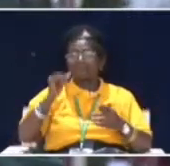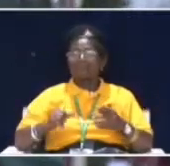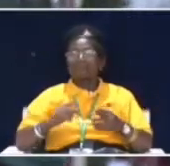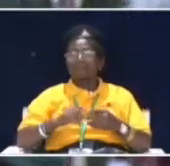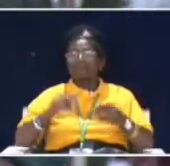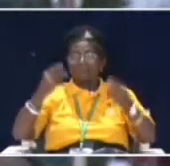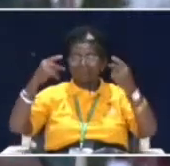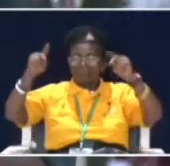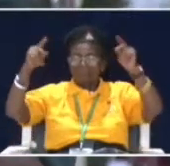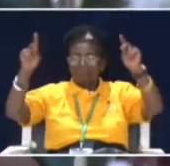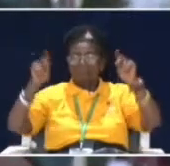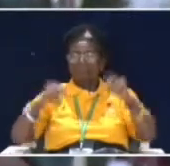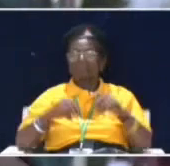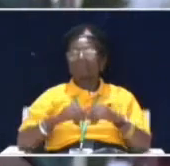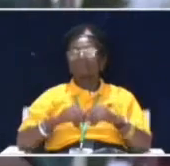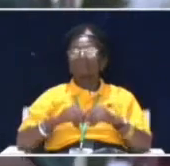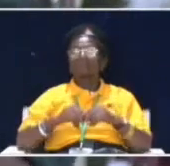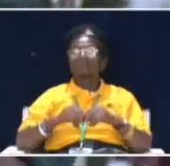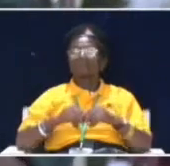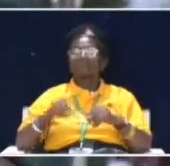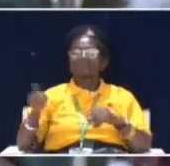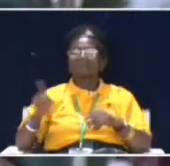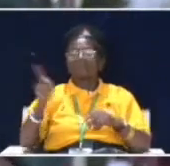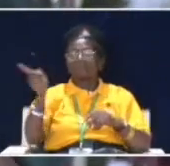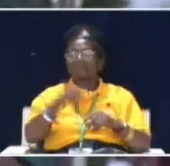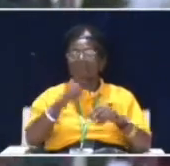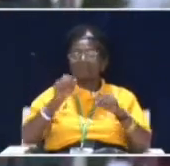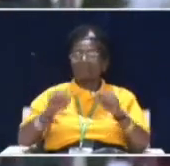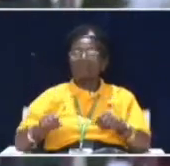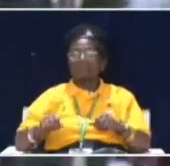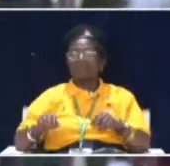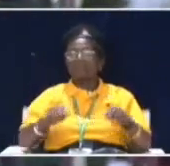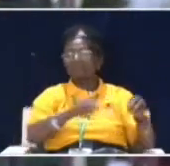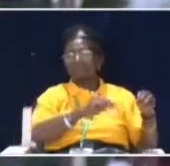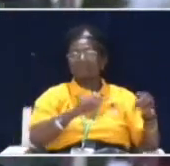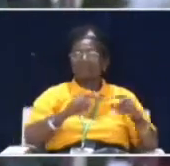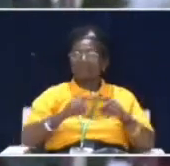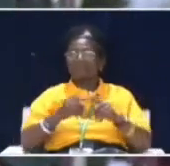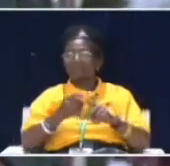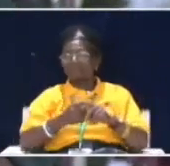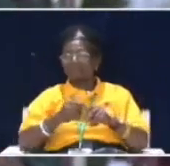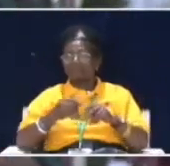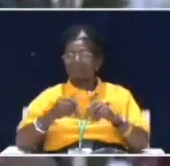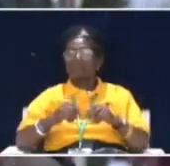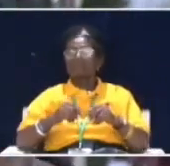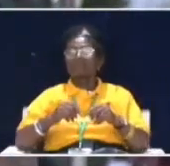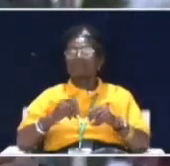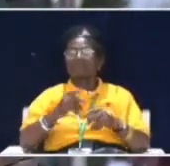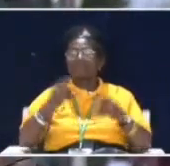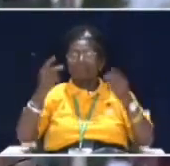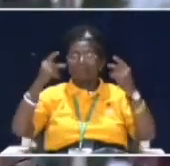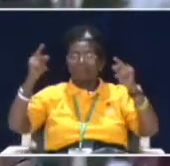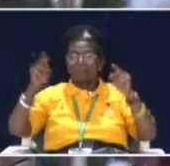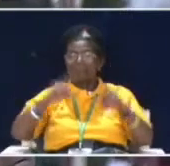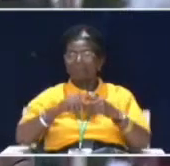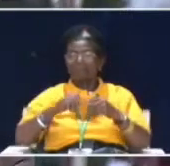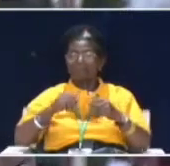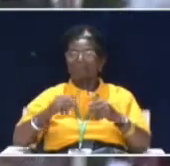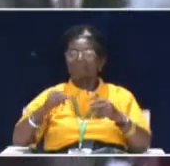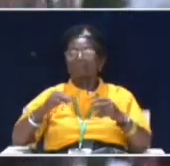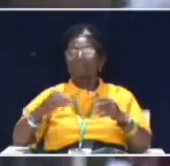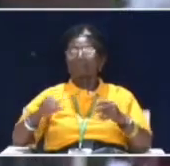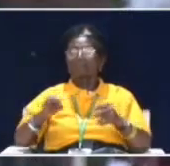ipo eni ti o serere. You can move from prosperous to flourishing. O le kuro ni ipo eni ti o serere lo si eni ti